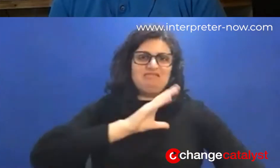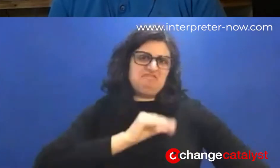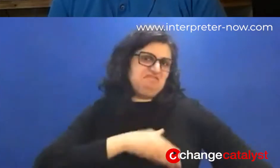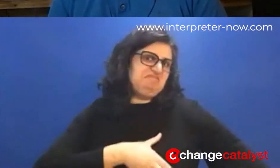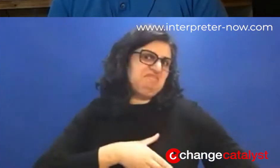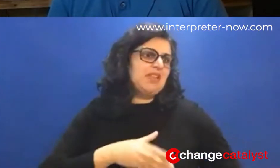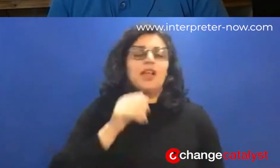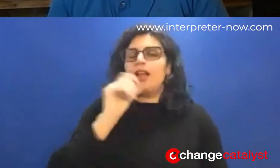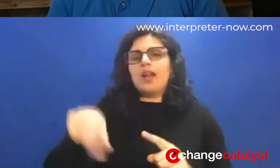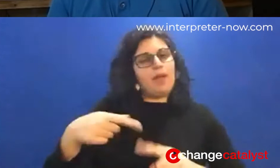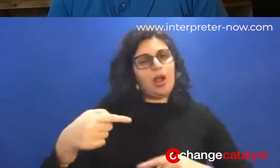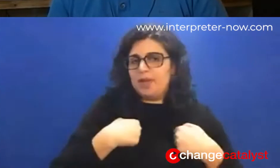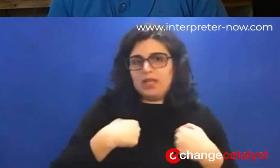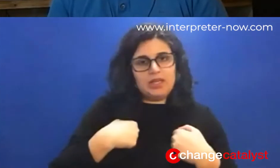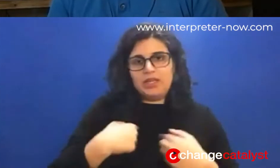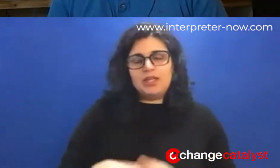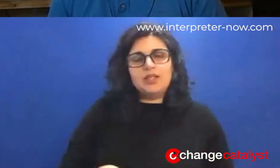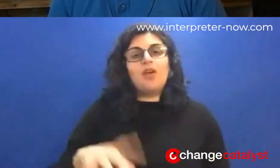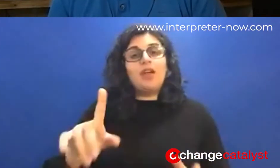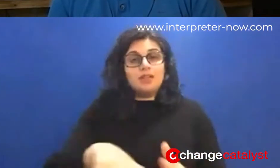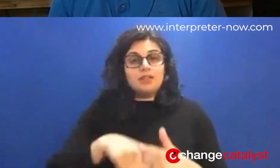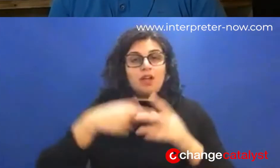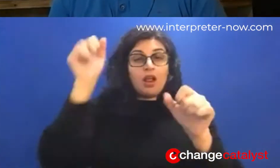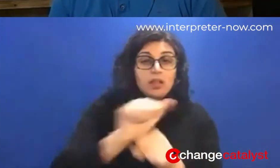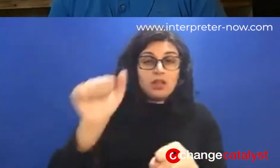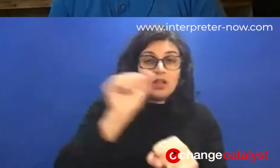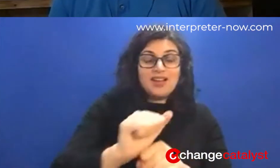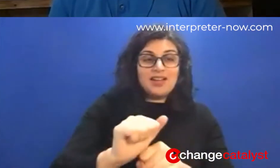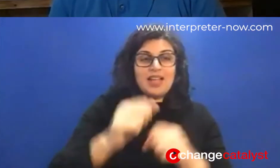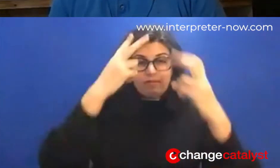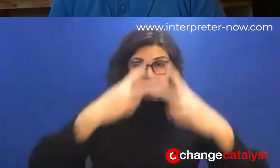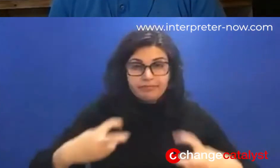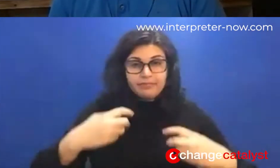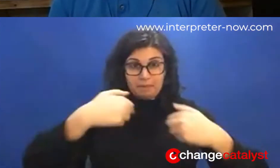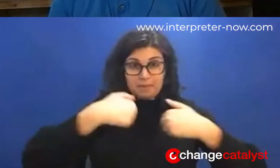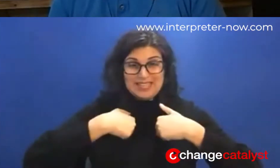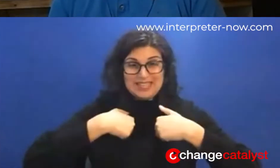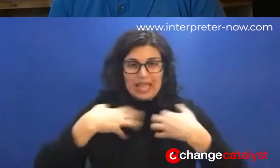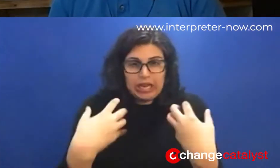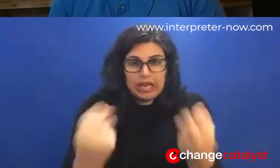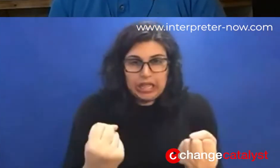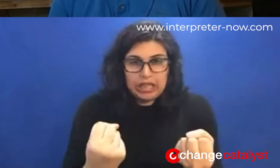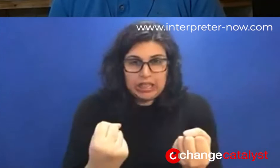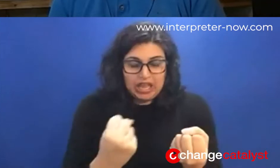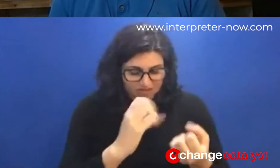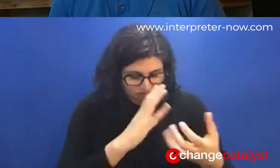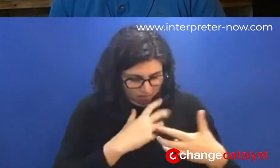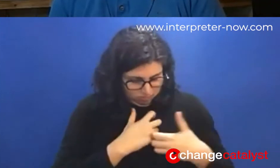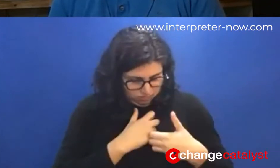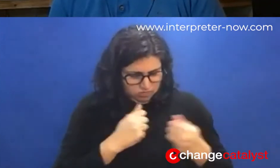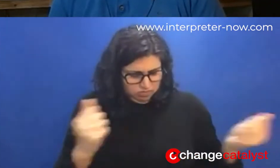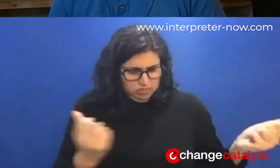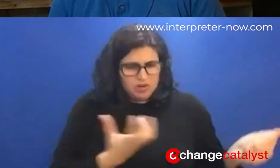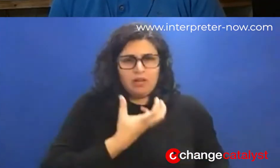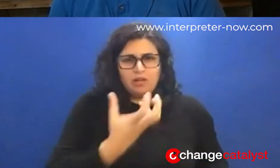So what I had to do was start working on me and healing from all the trauma that